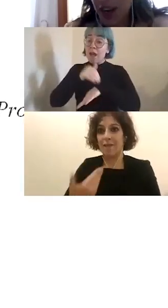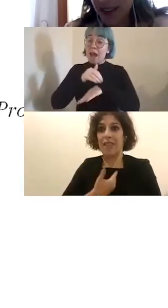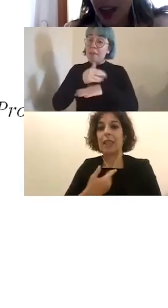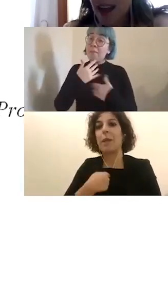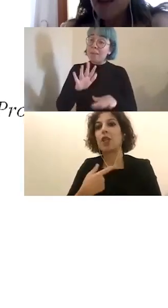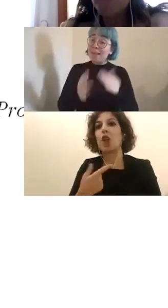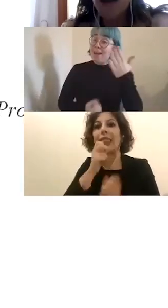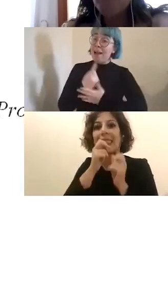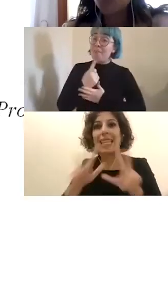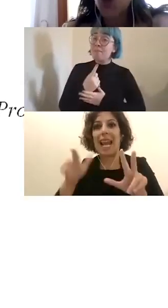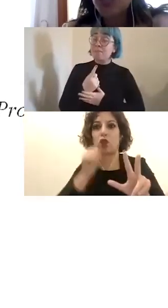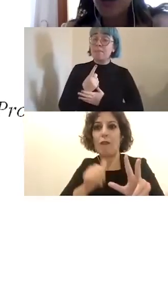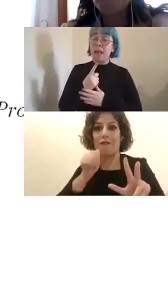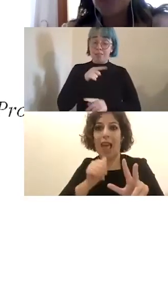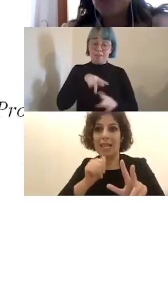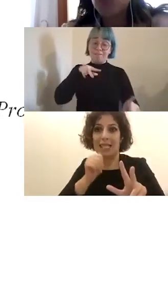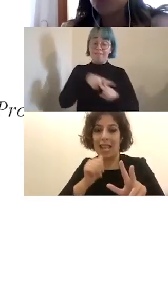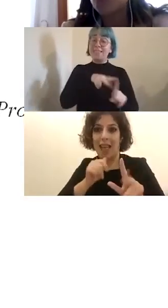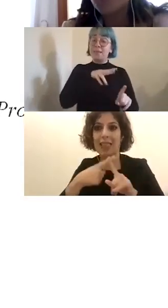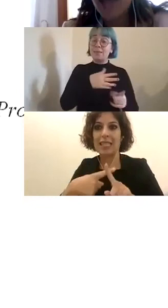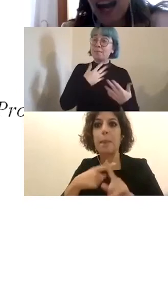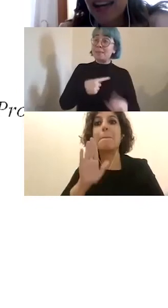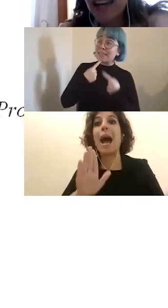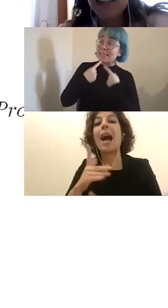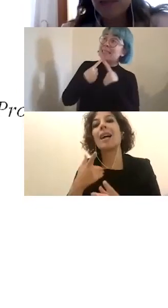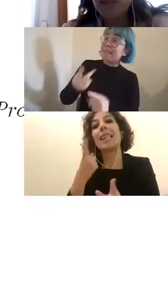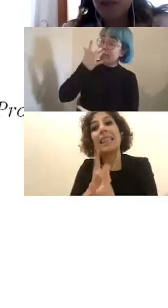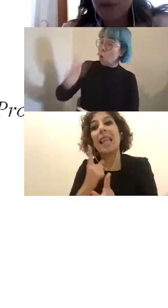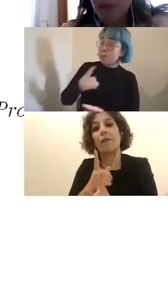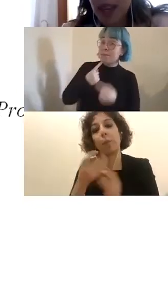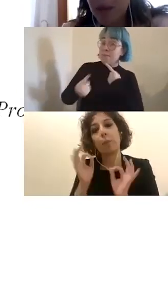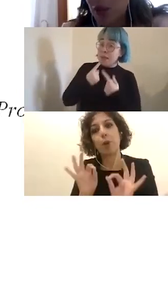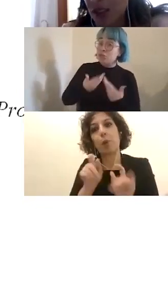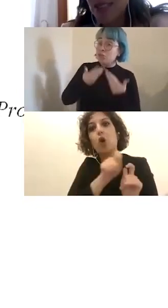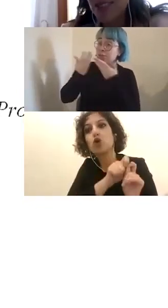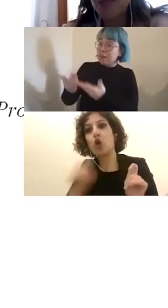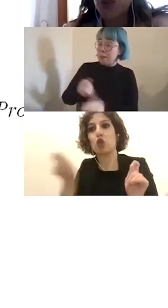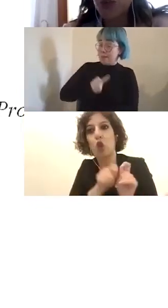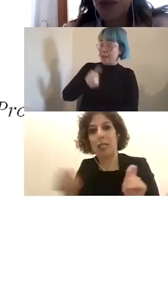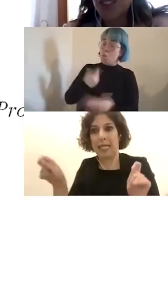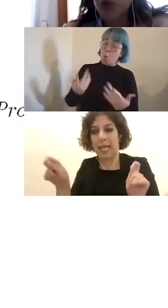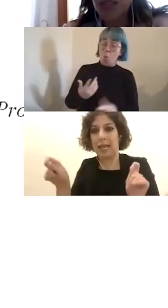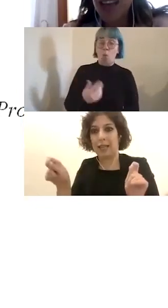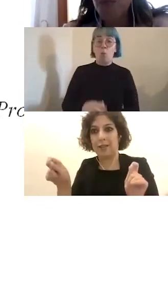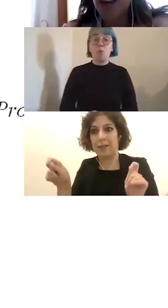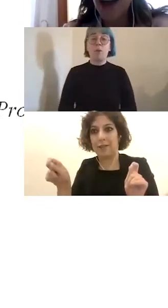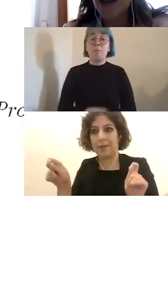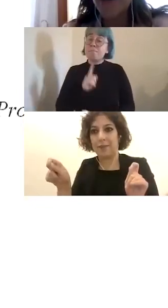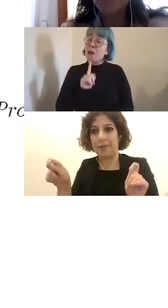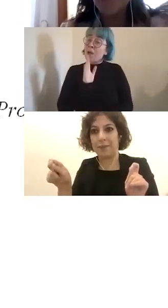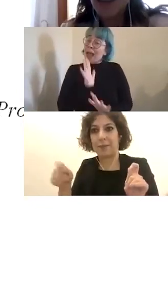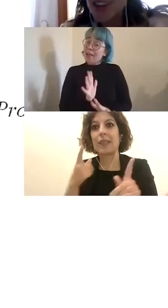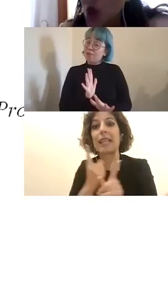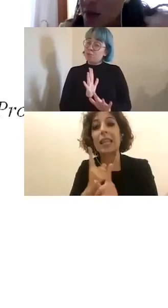been committed and the victim has given false information on himself or herself, but we have to